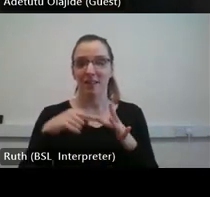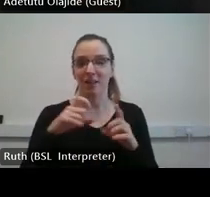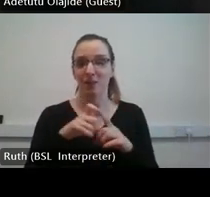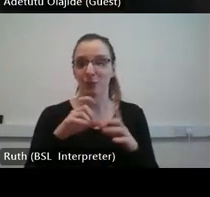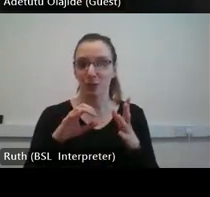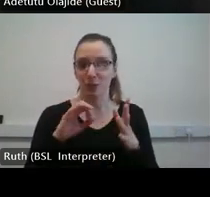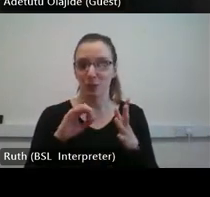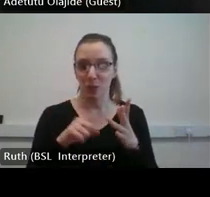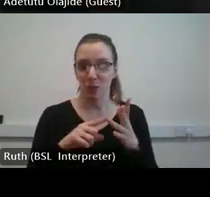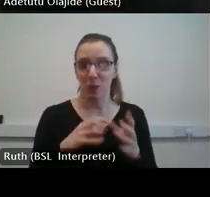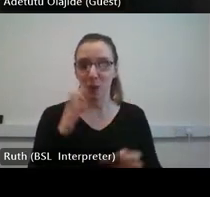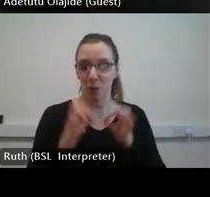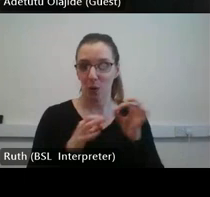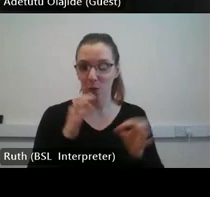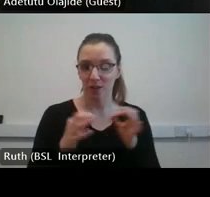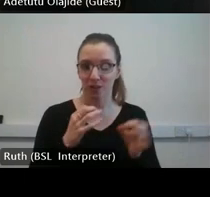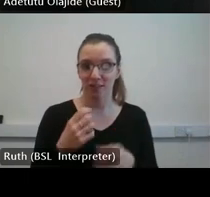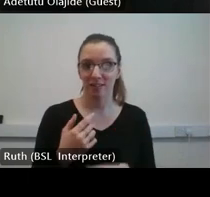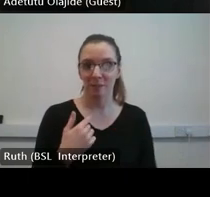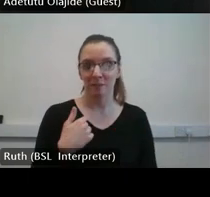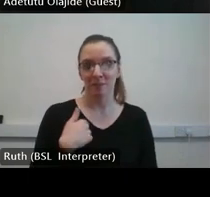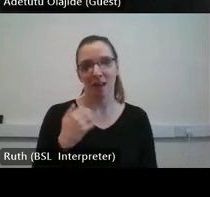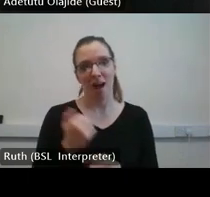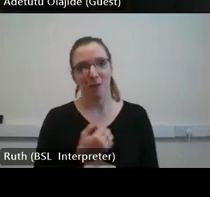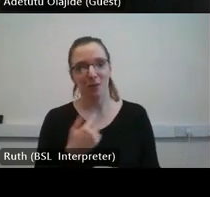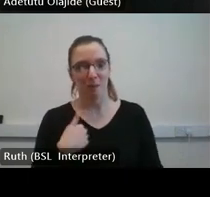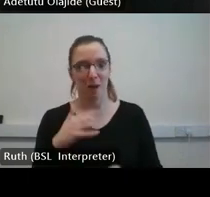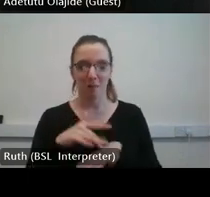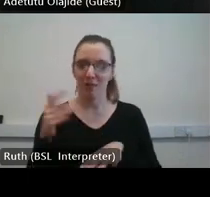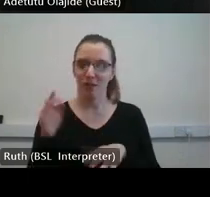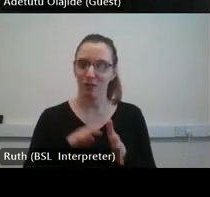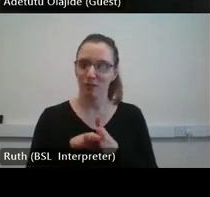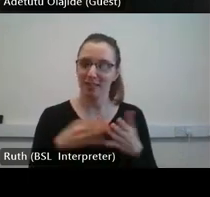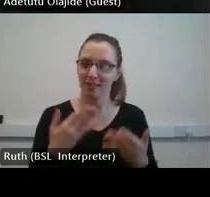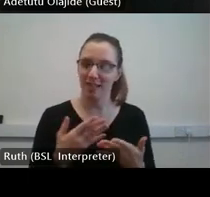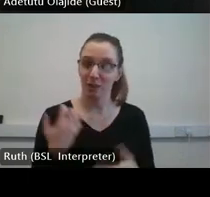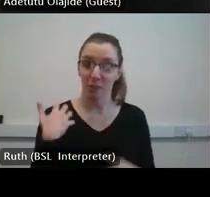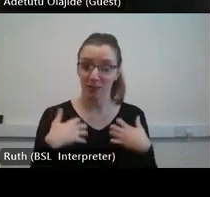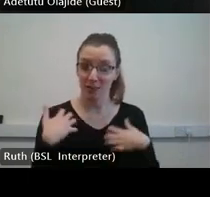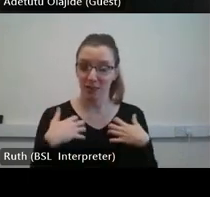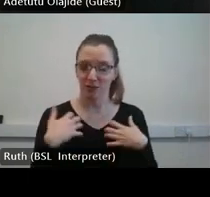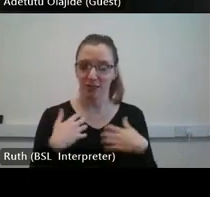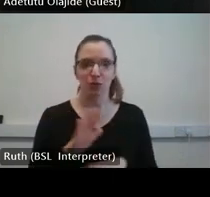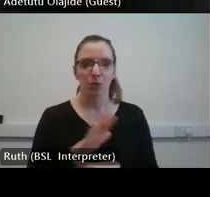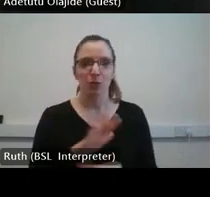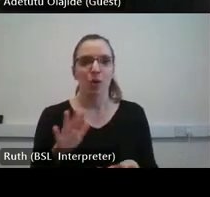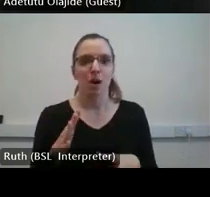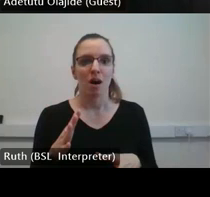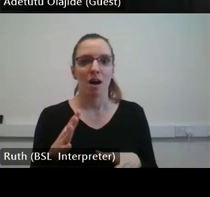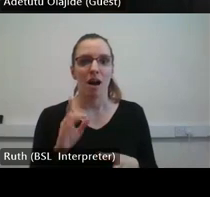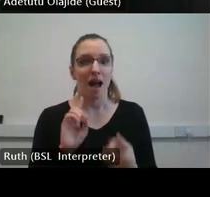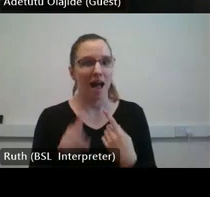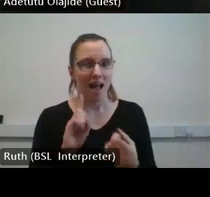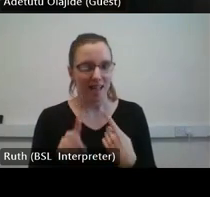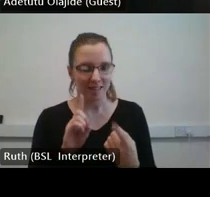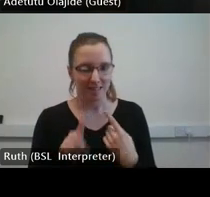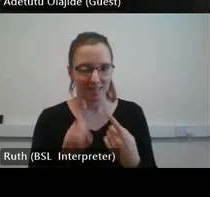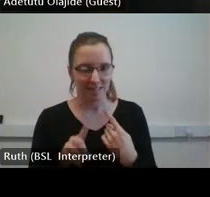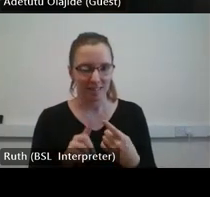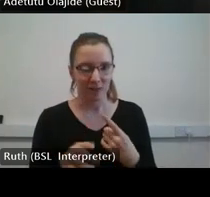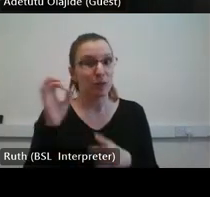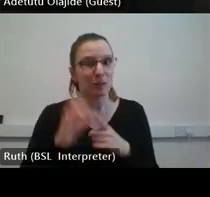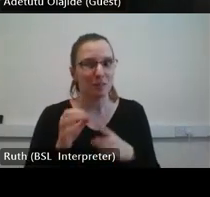that then leads me to think about what I would do in my professional practice. So whilst we haven't necessarily had the answers from the panels to